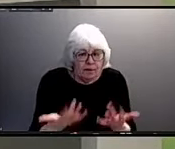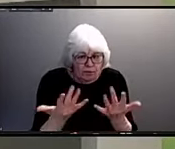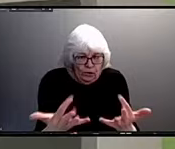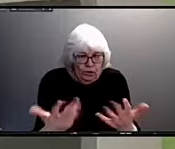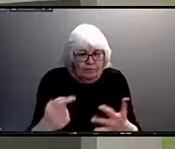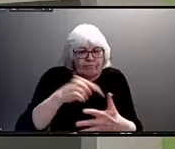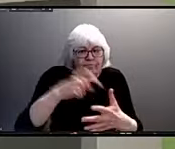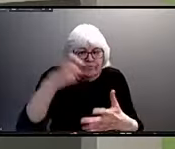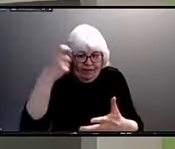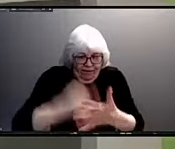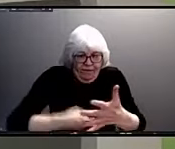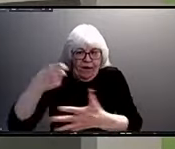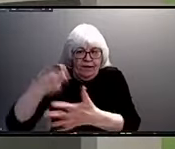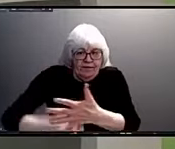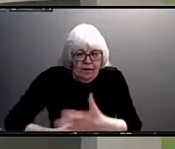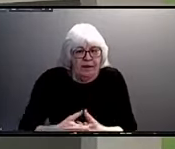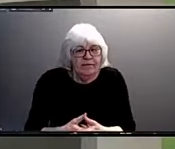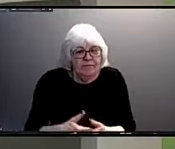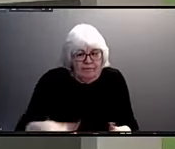area?